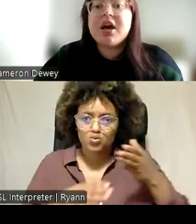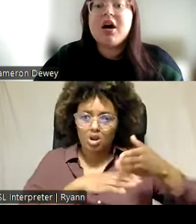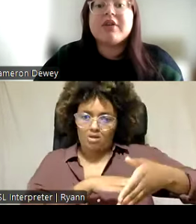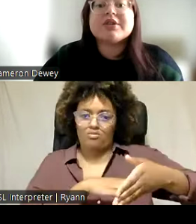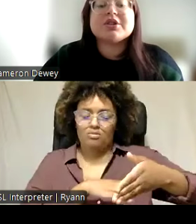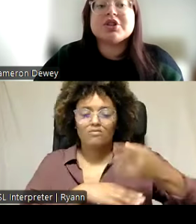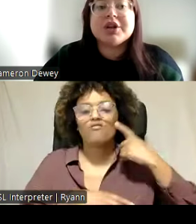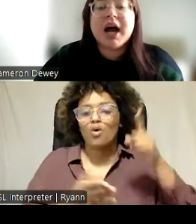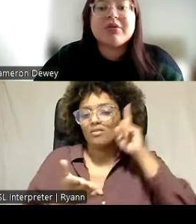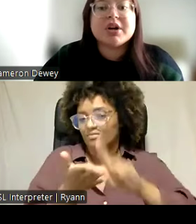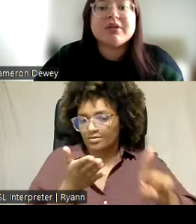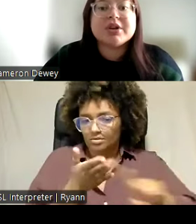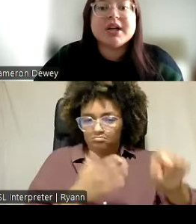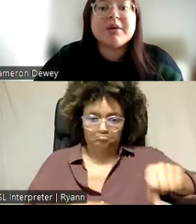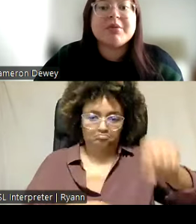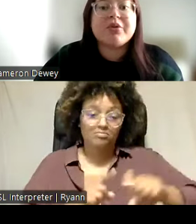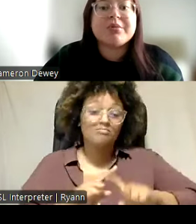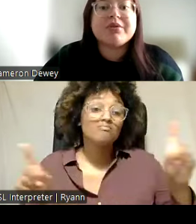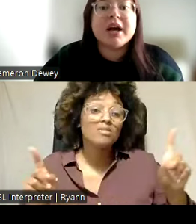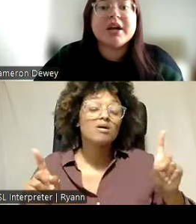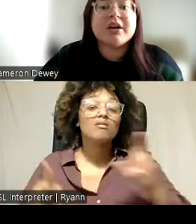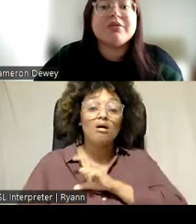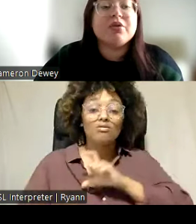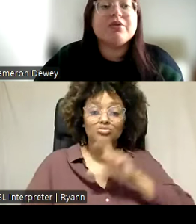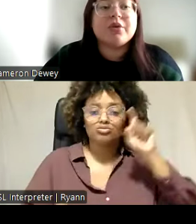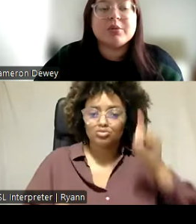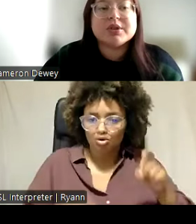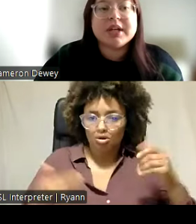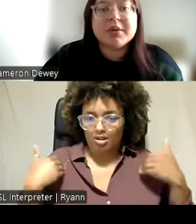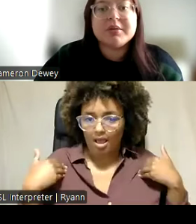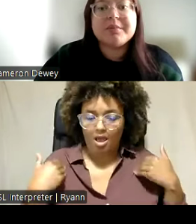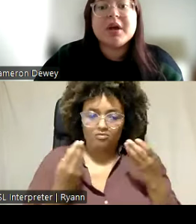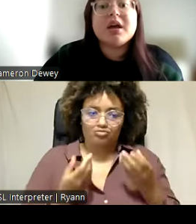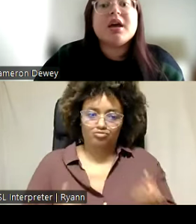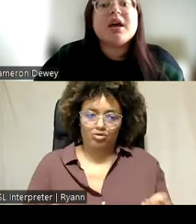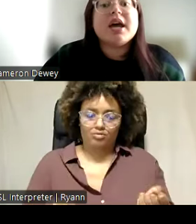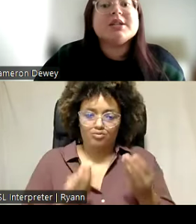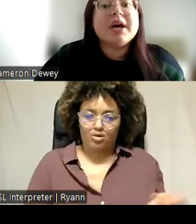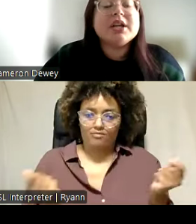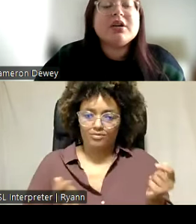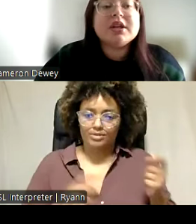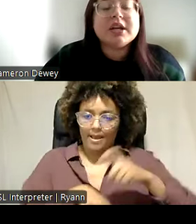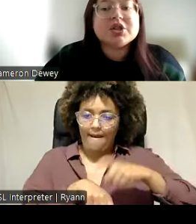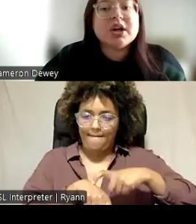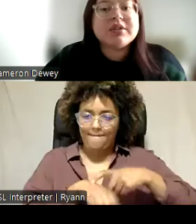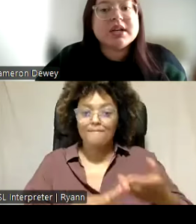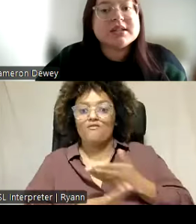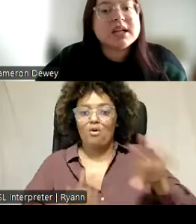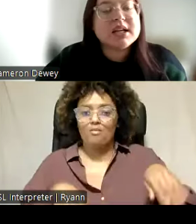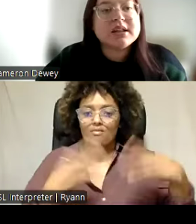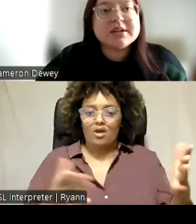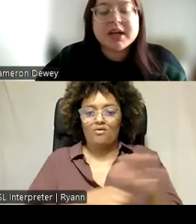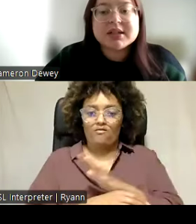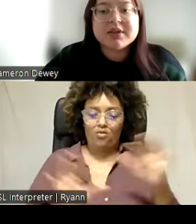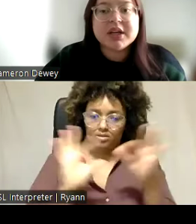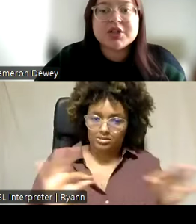investigation, officers should have recovery time before providing a full formal statement. And depending on the nature of the